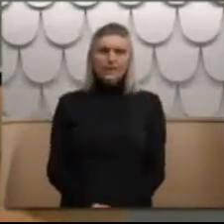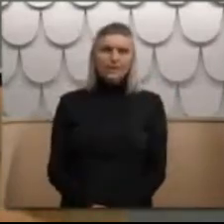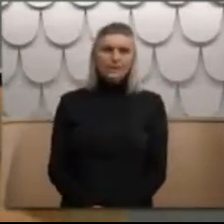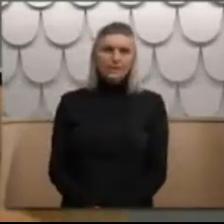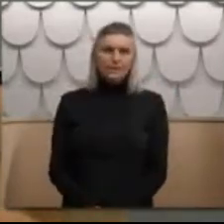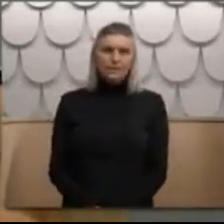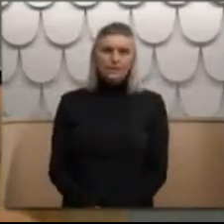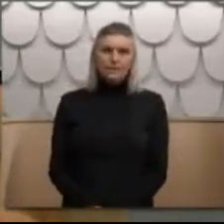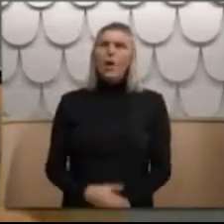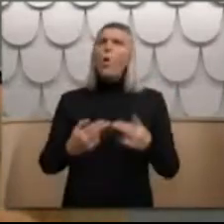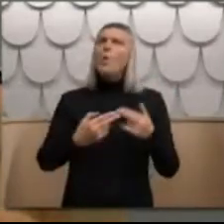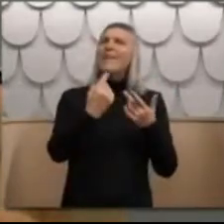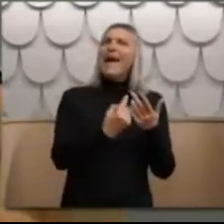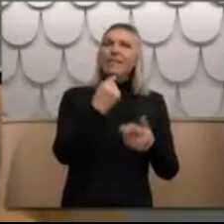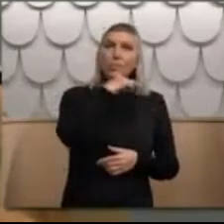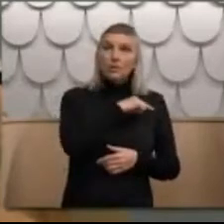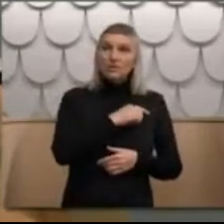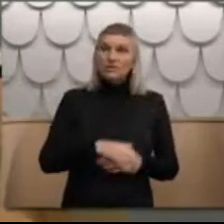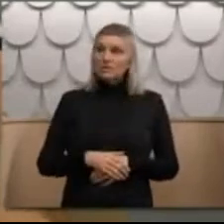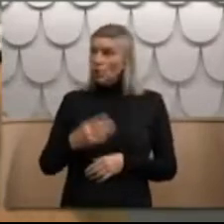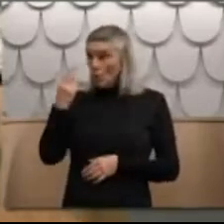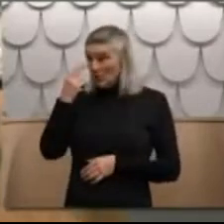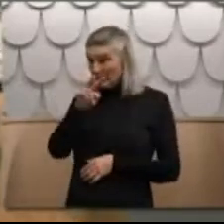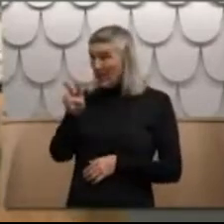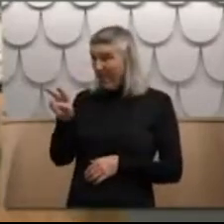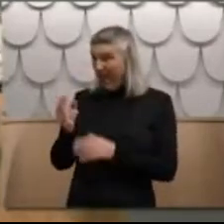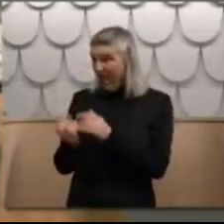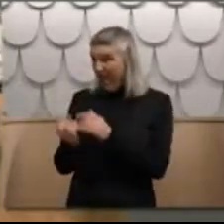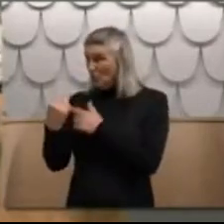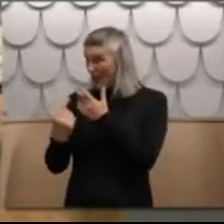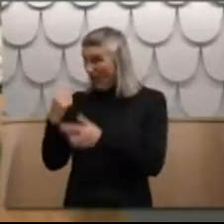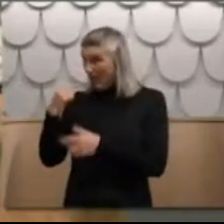to other boys. So you would see that to the other boys in Lake Ellis?